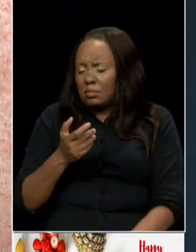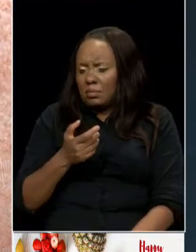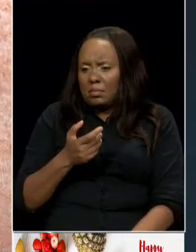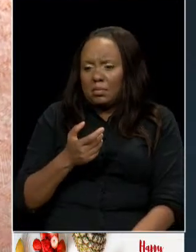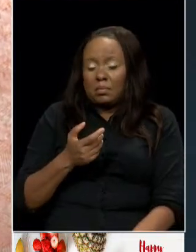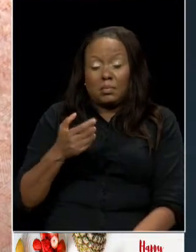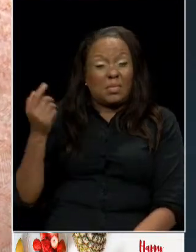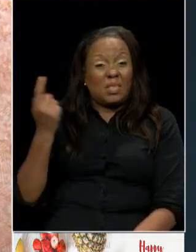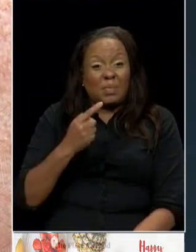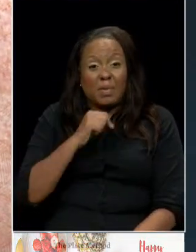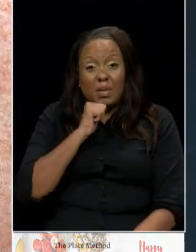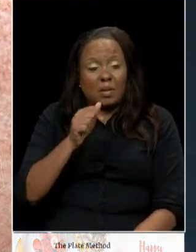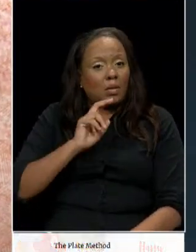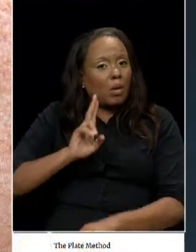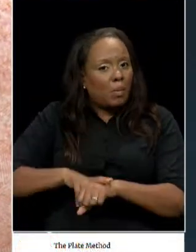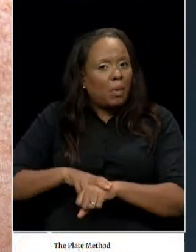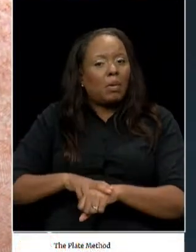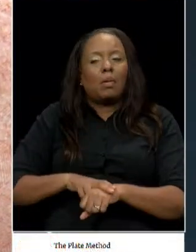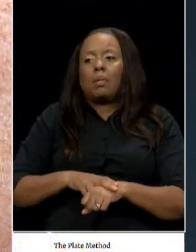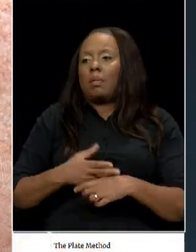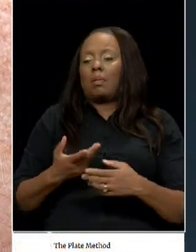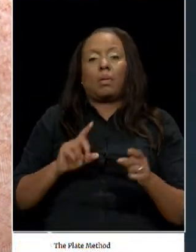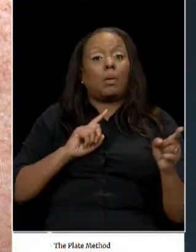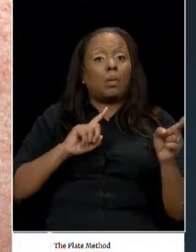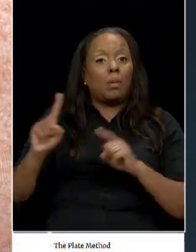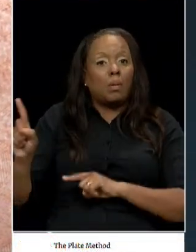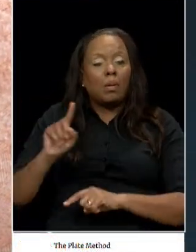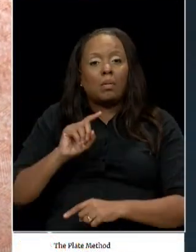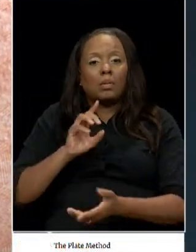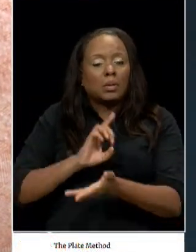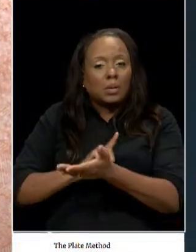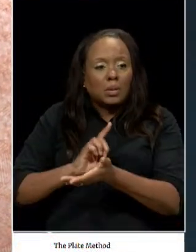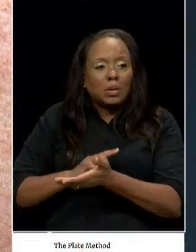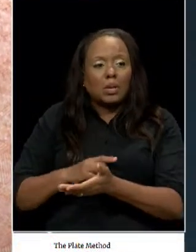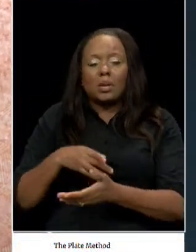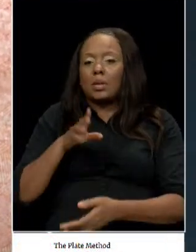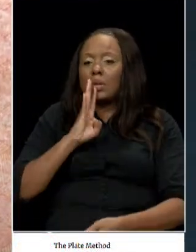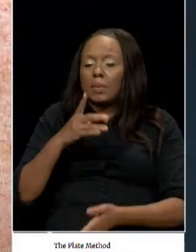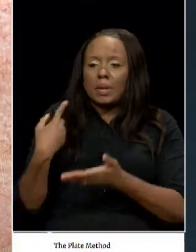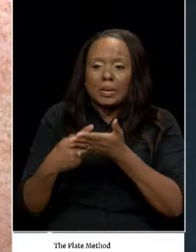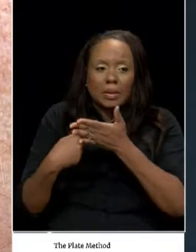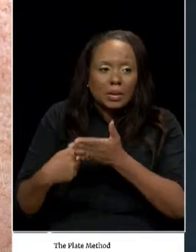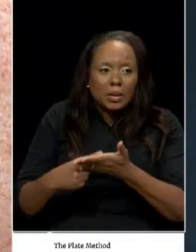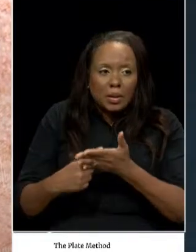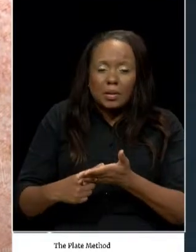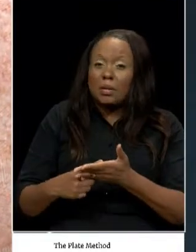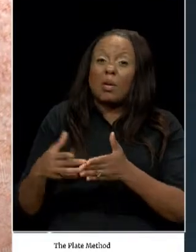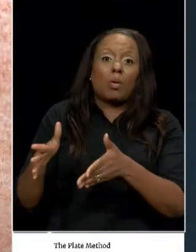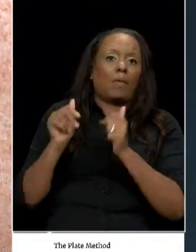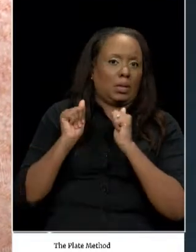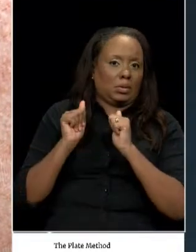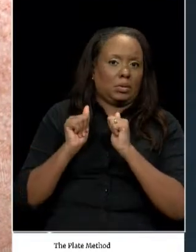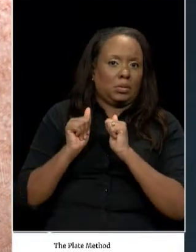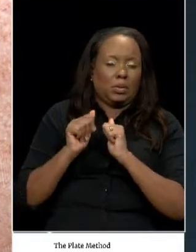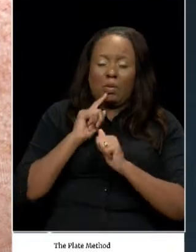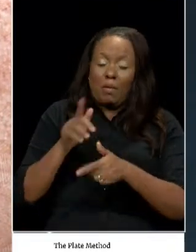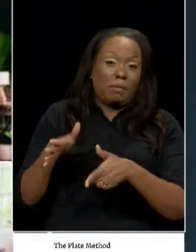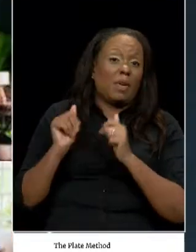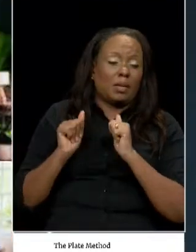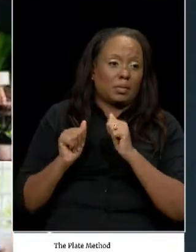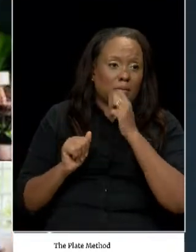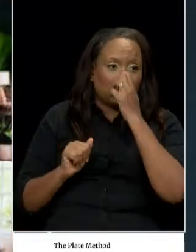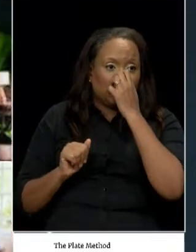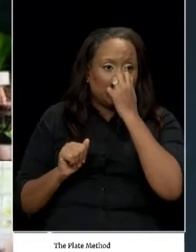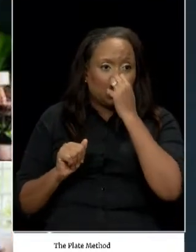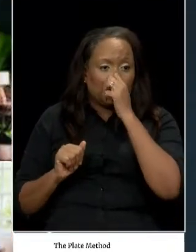don't look normal. Consult your GP, speak to your podiatrist But about with it, and they urgency. should, with Yes. urgency, Okay.